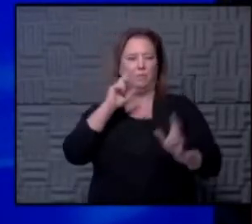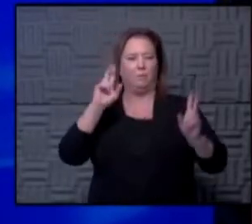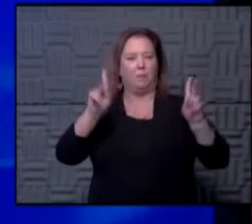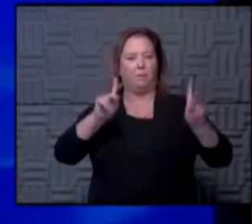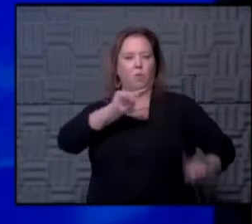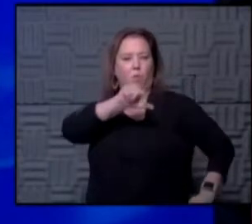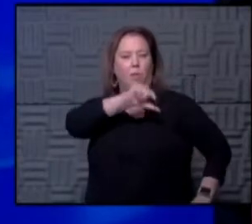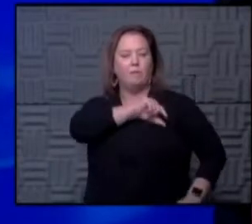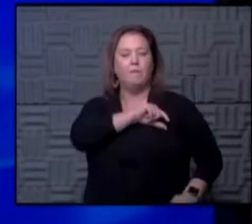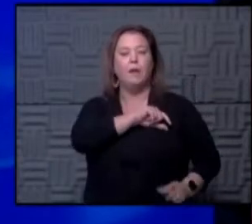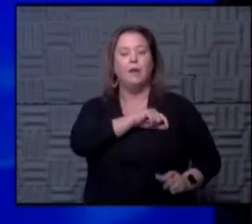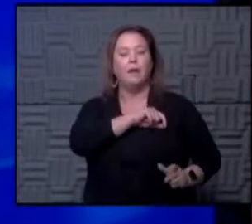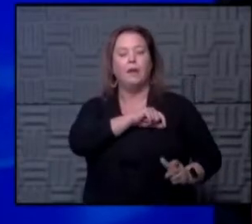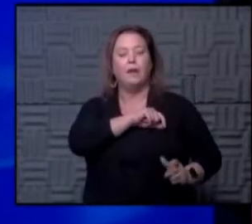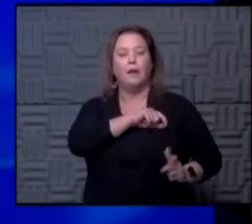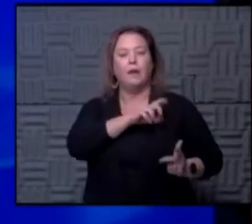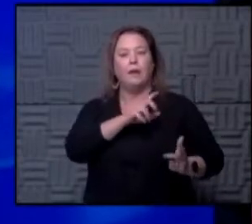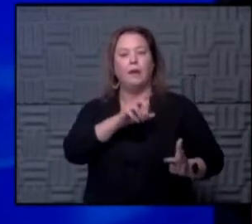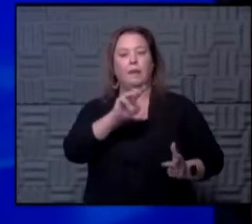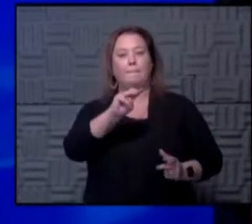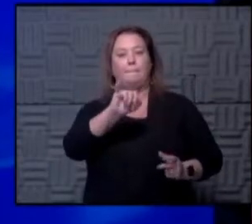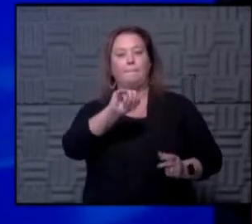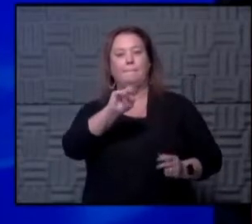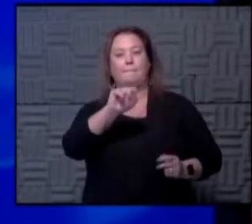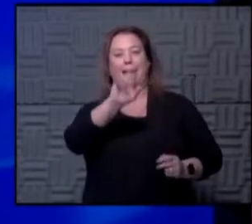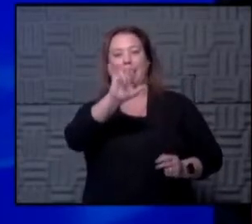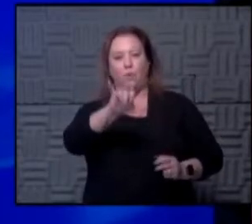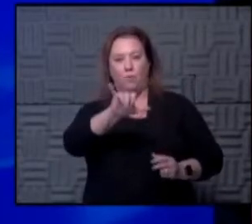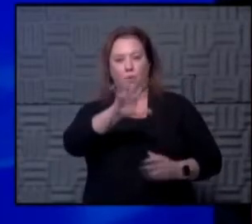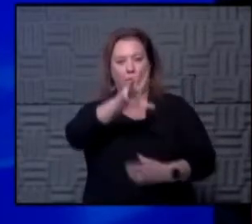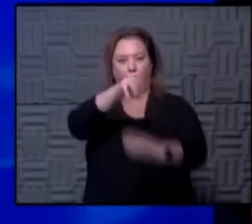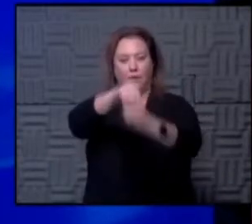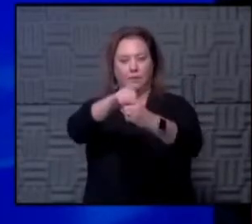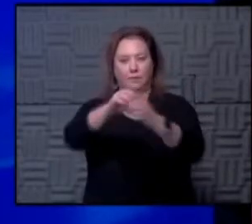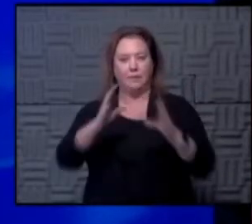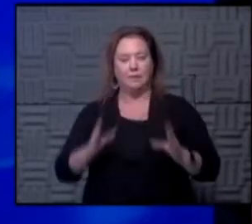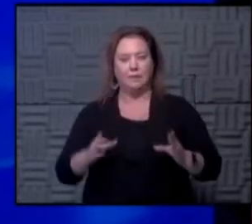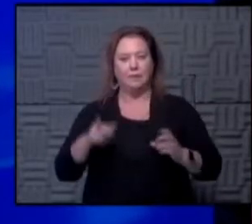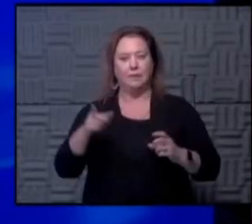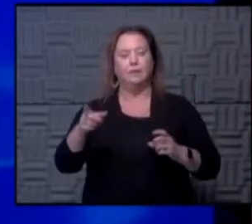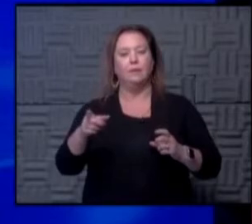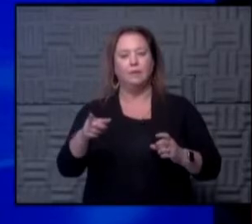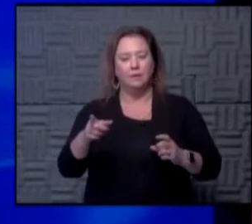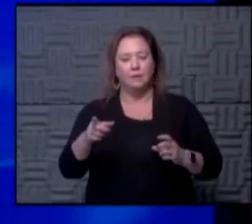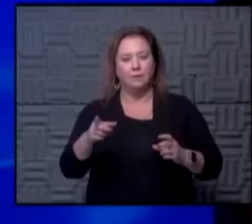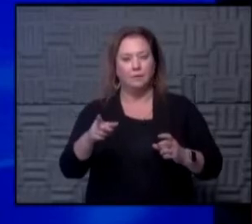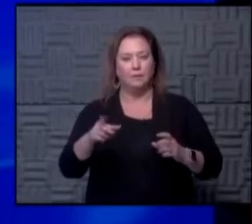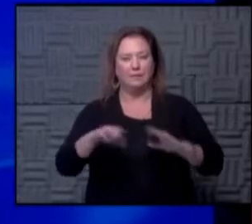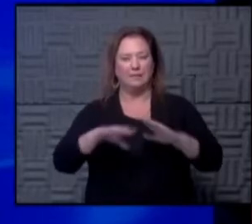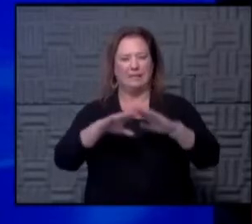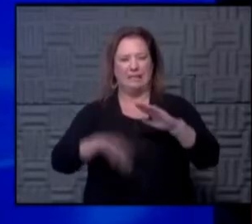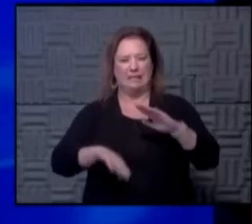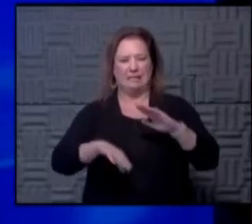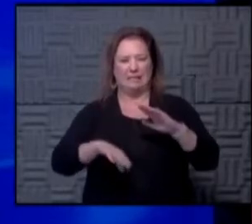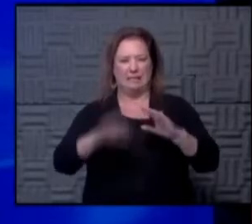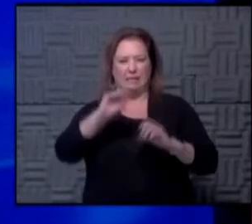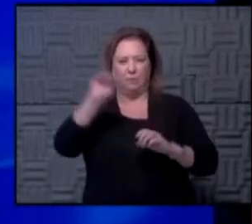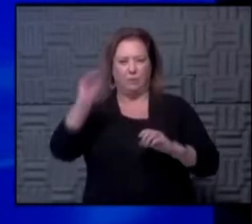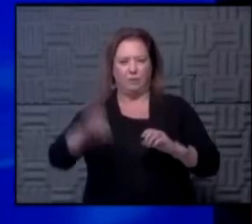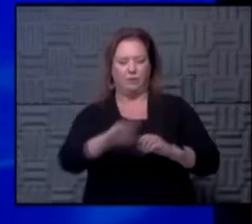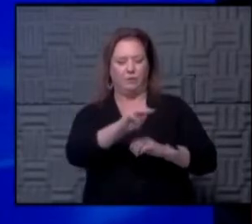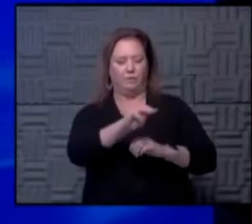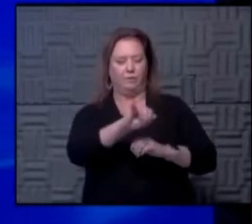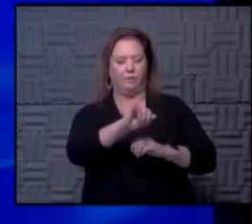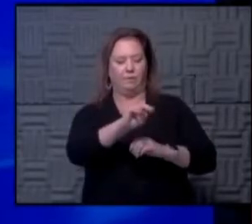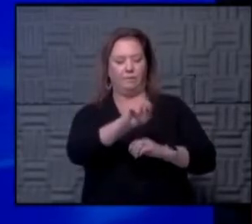the number of minority participants in the trial was less than the percentage of